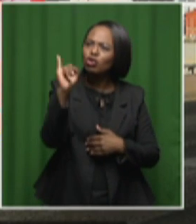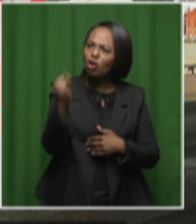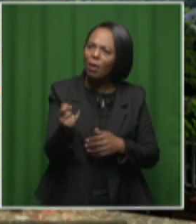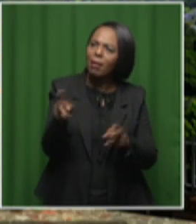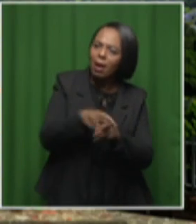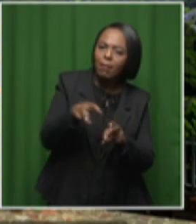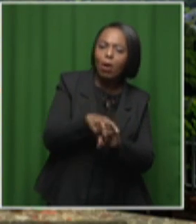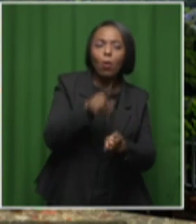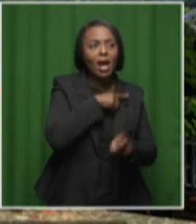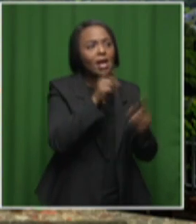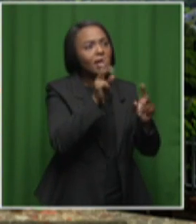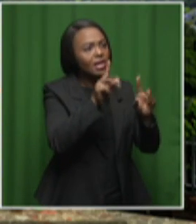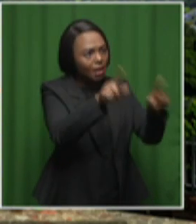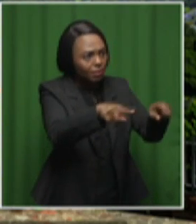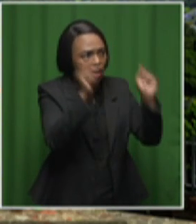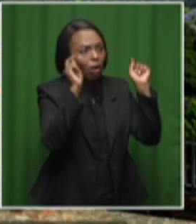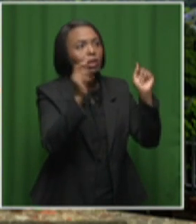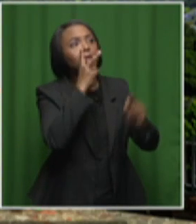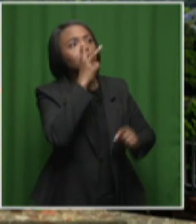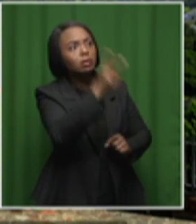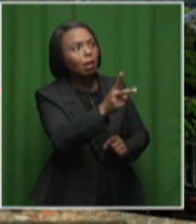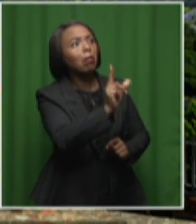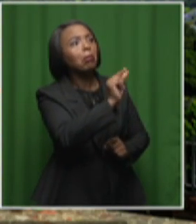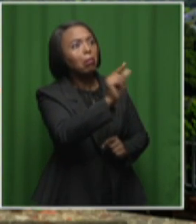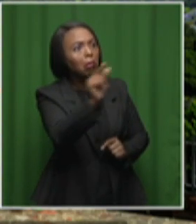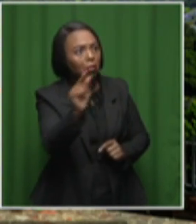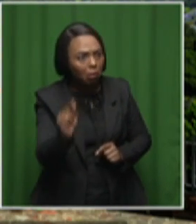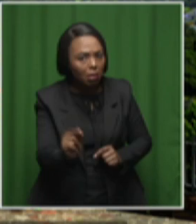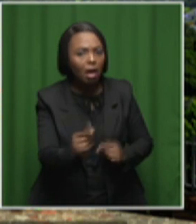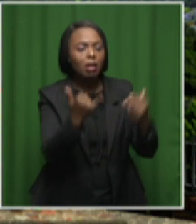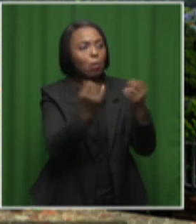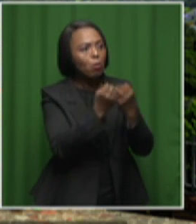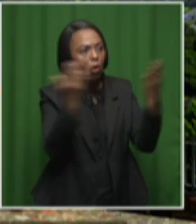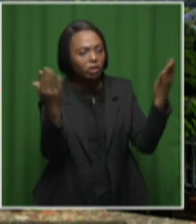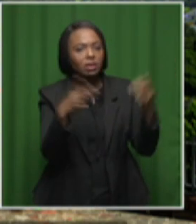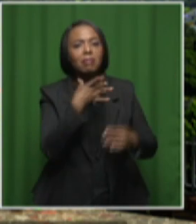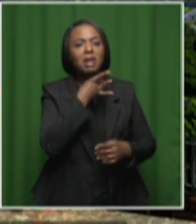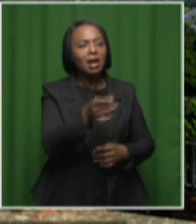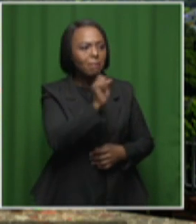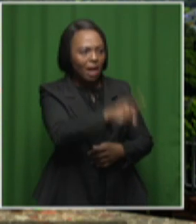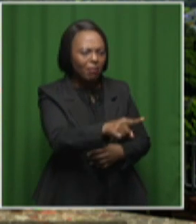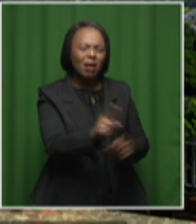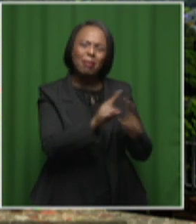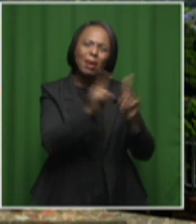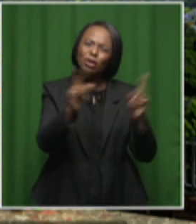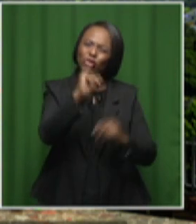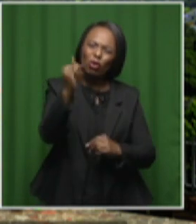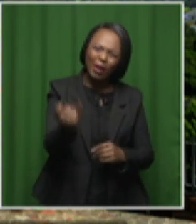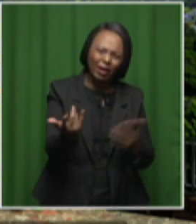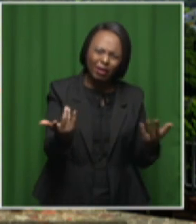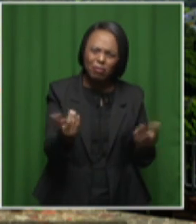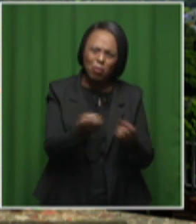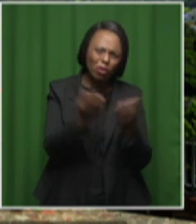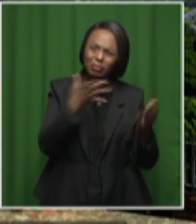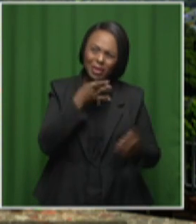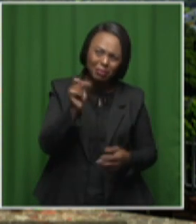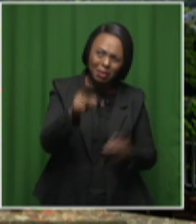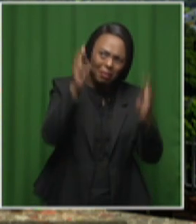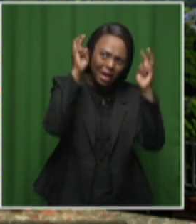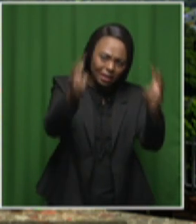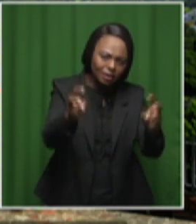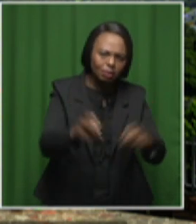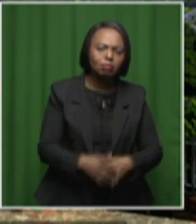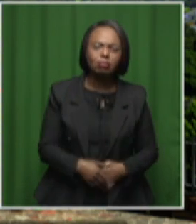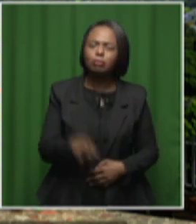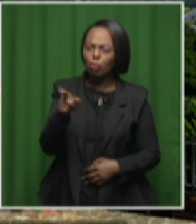it's a different story. In Cape Town, this is obviously one of the options that people would have. In Joburg, how popular is it? The bus is quite